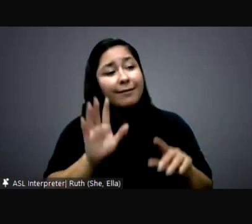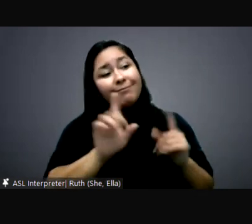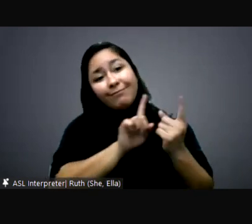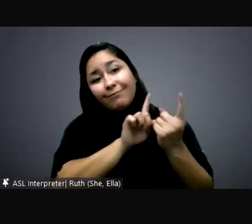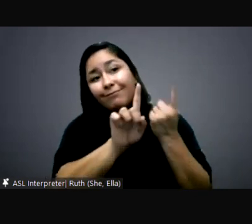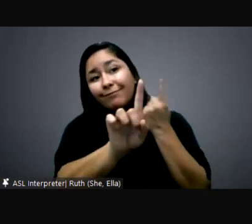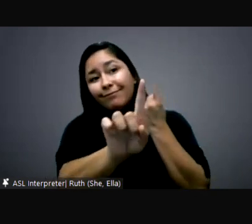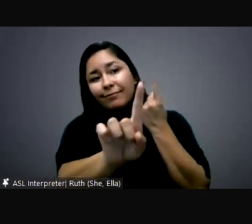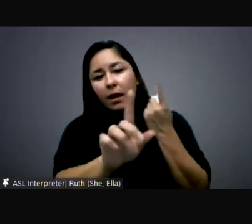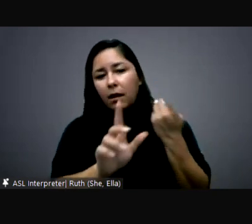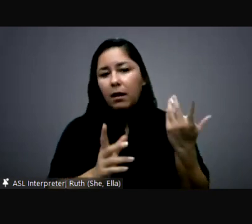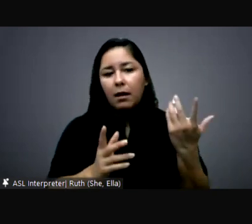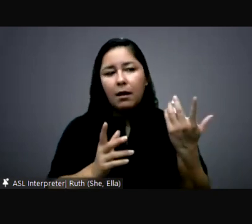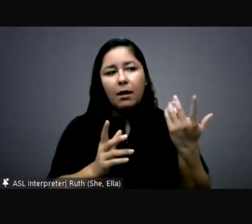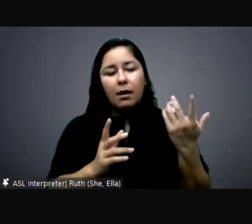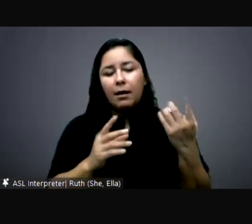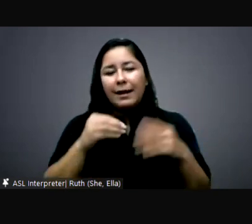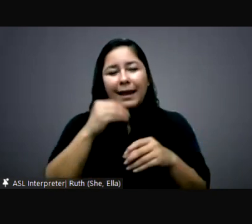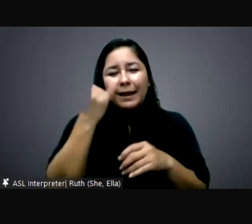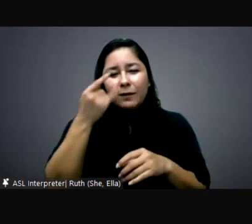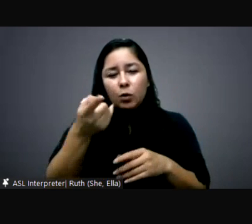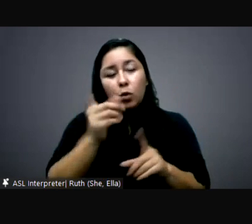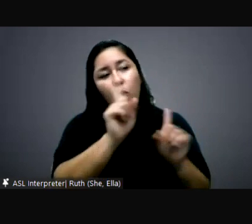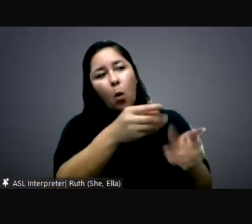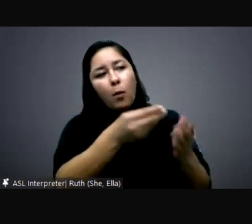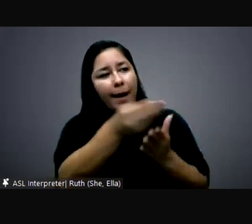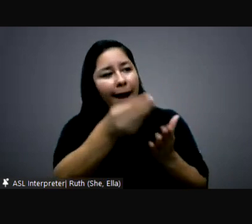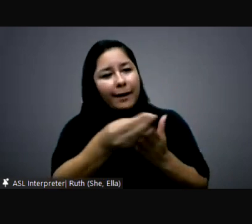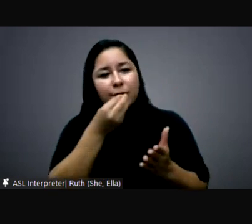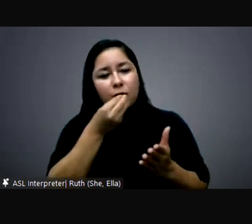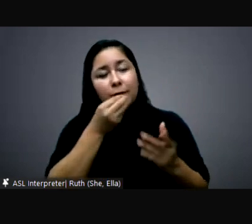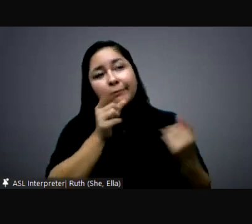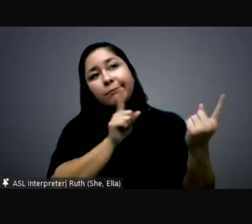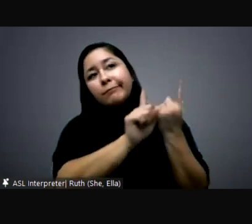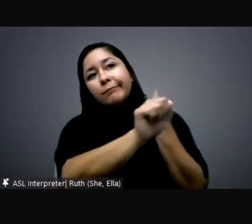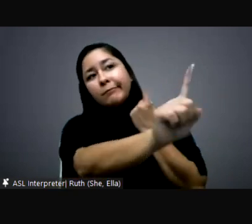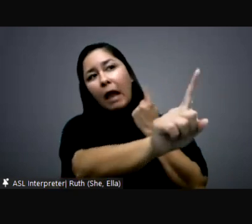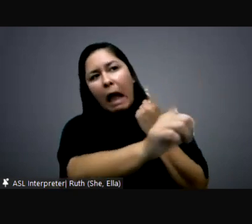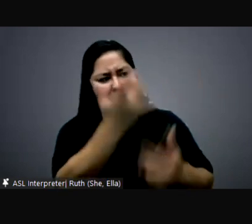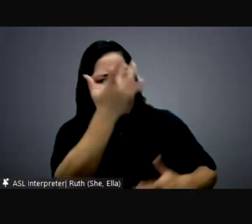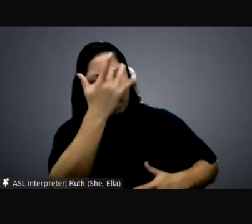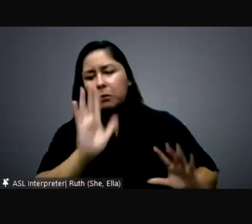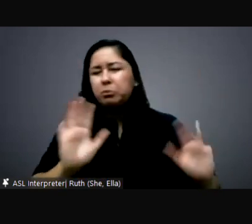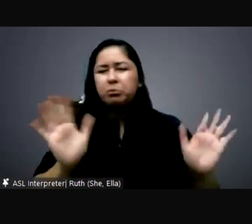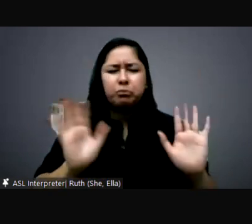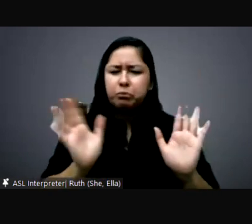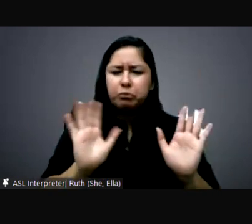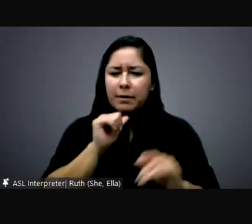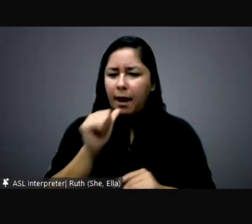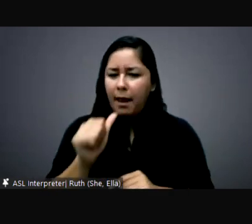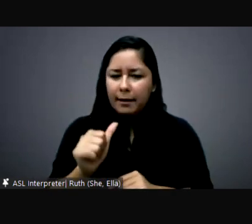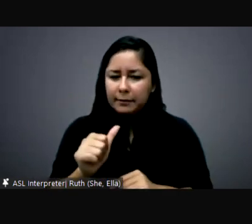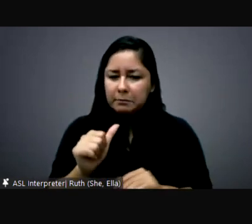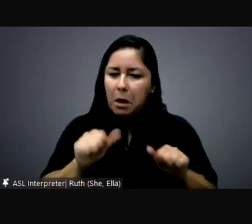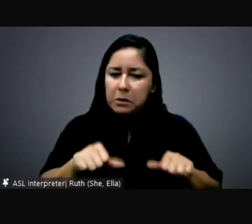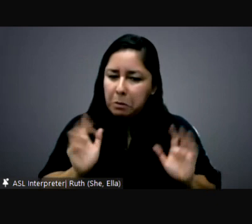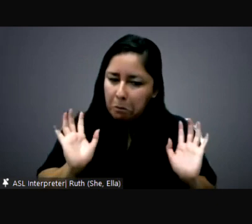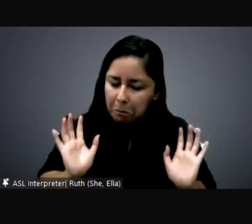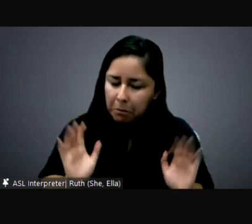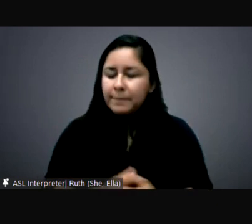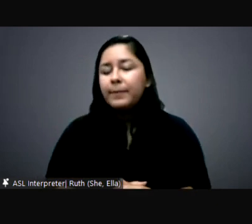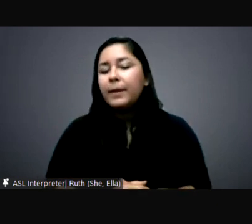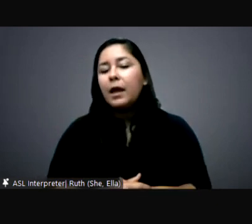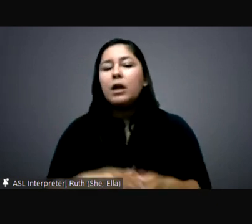store, would not be considered a risk for monkeypox transmission. And again, the major route of transmission